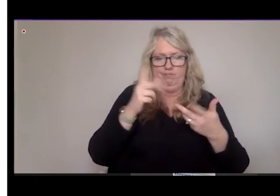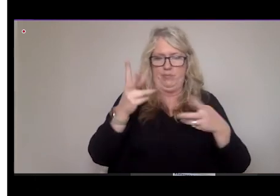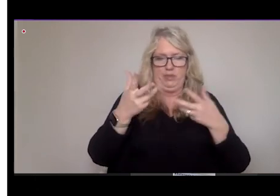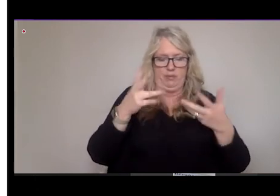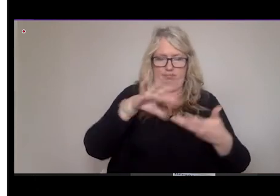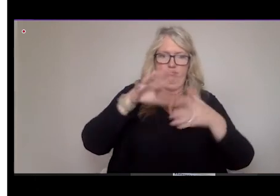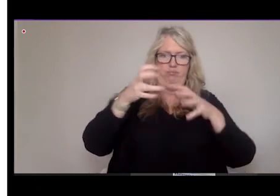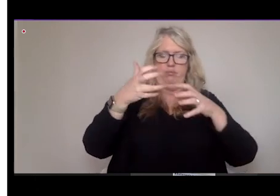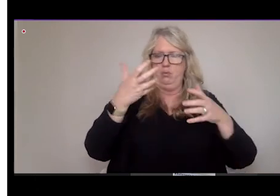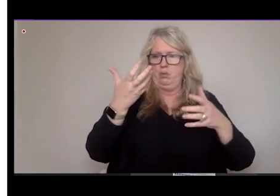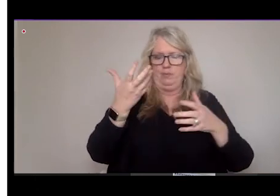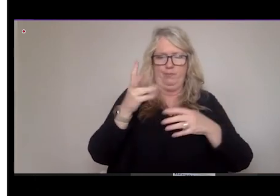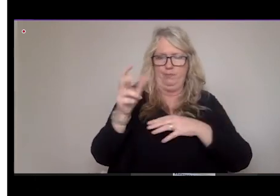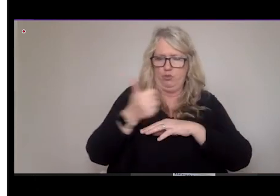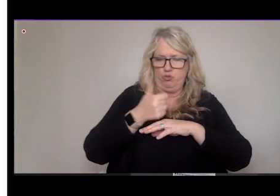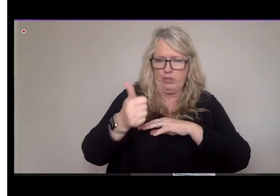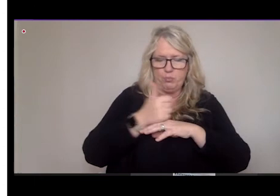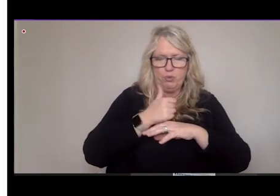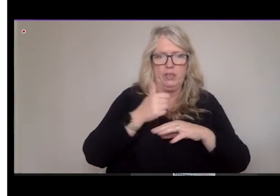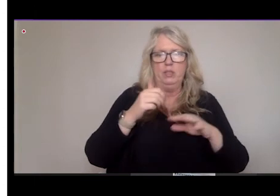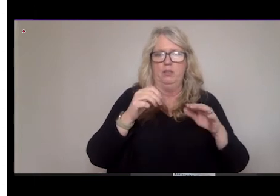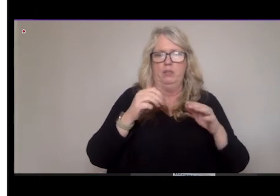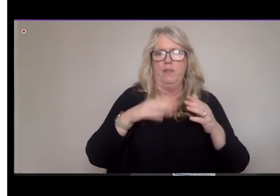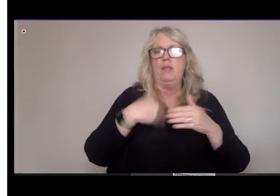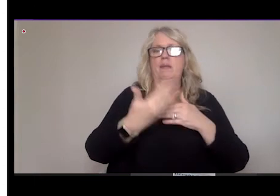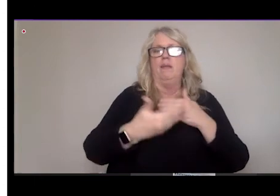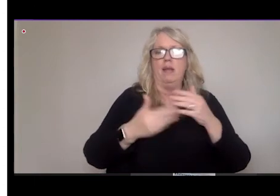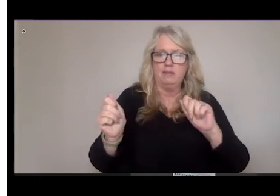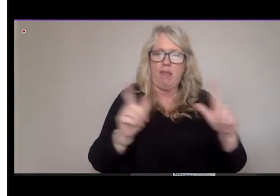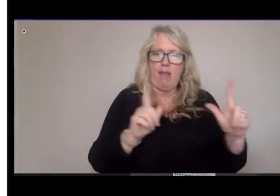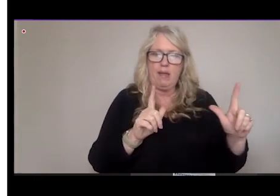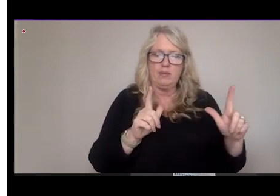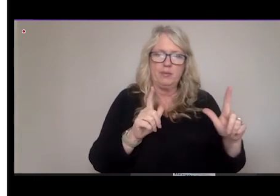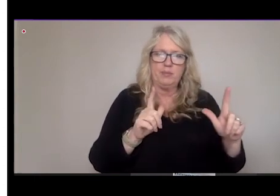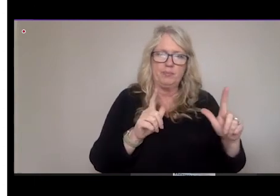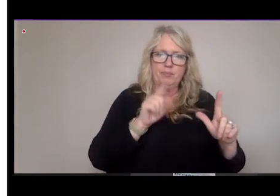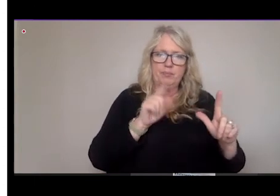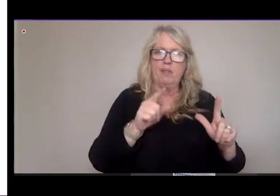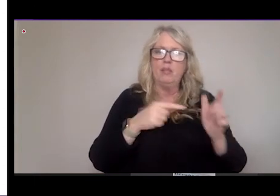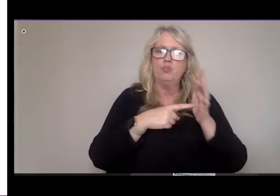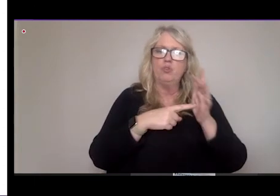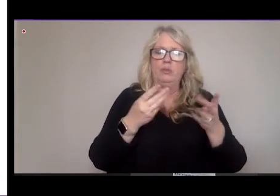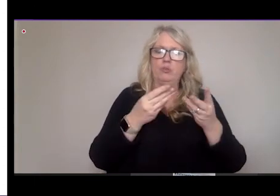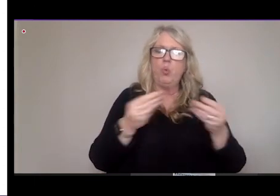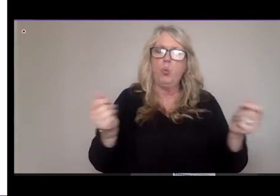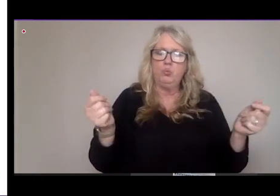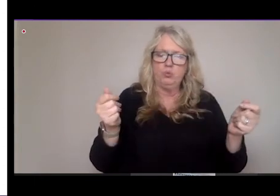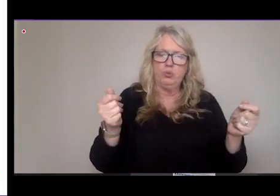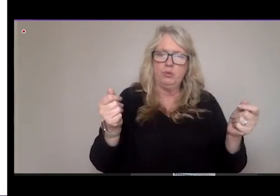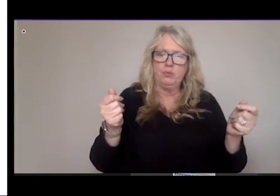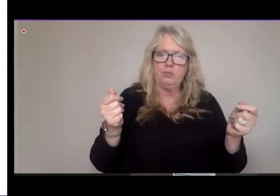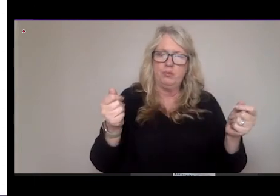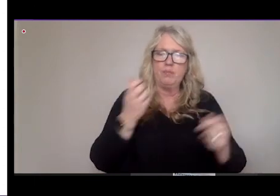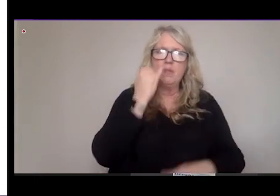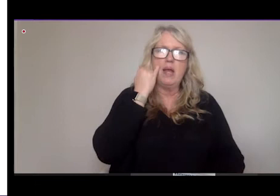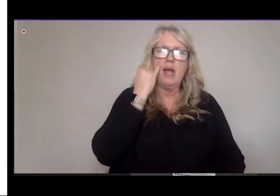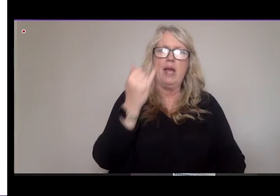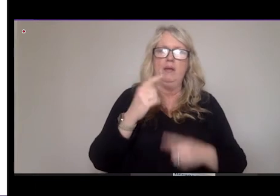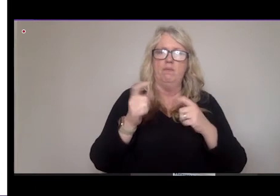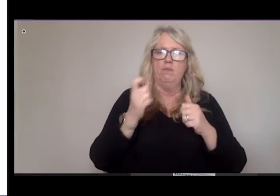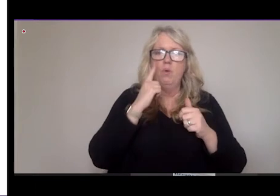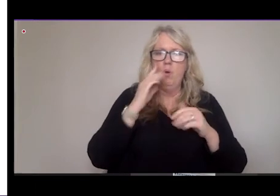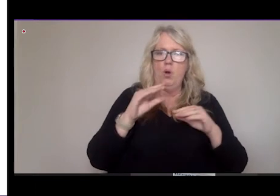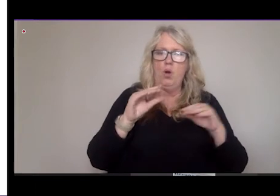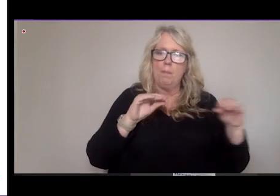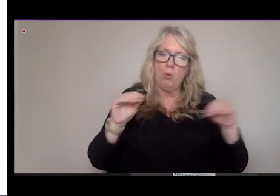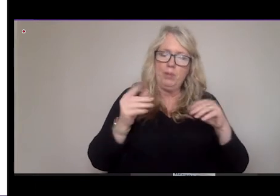maze of, or this chaos of transportation, on the next slide, is a solution is